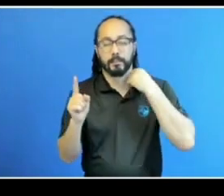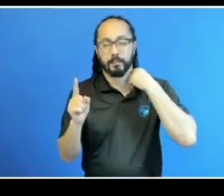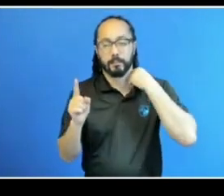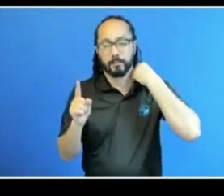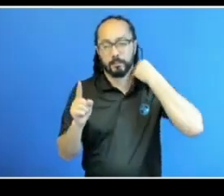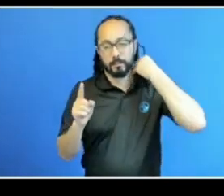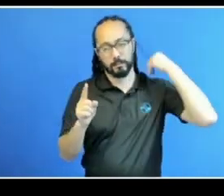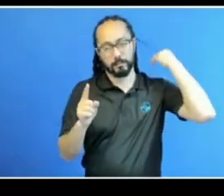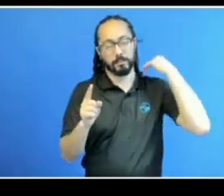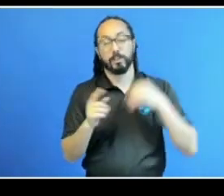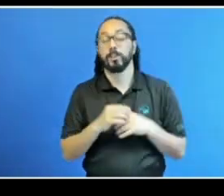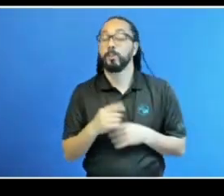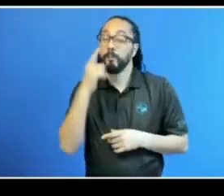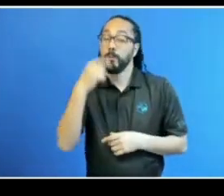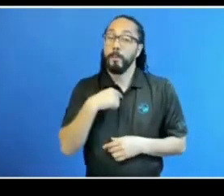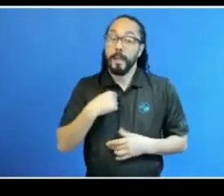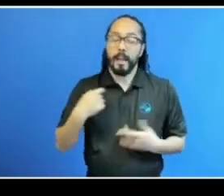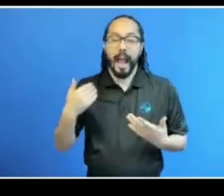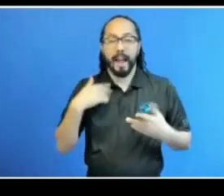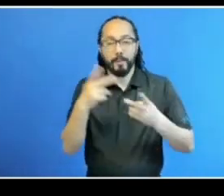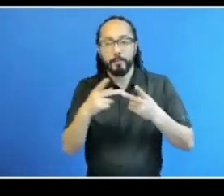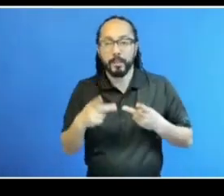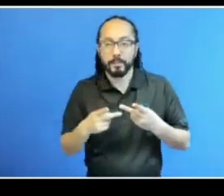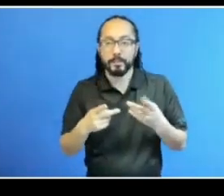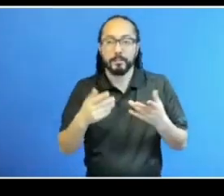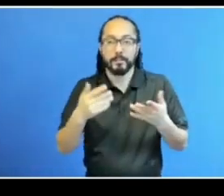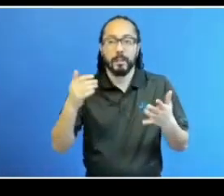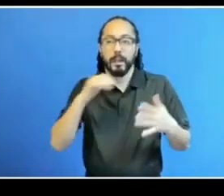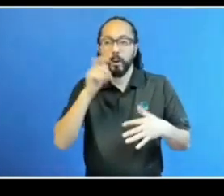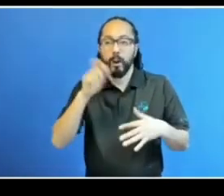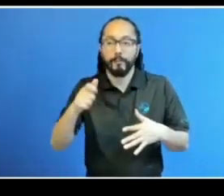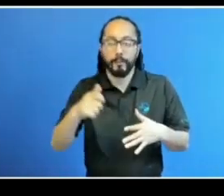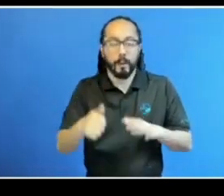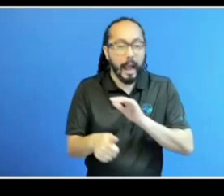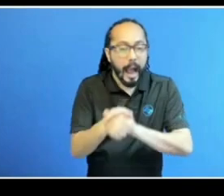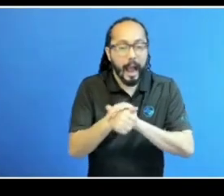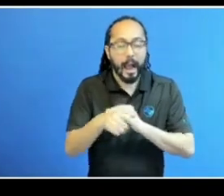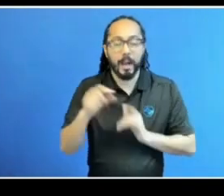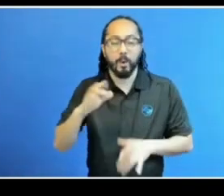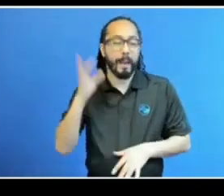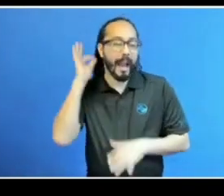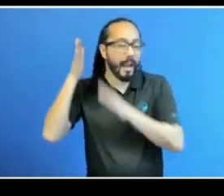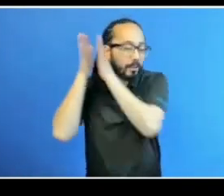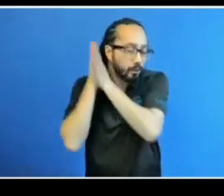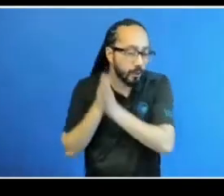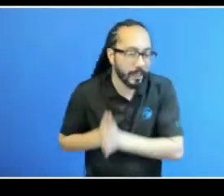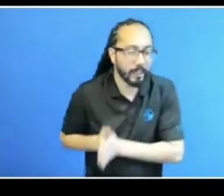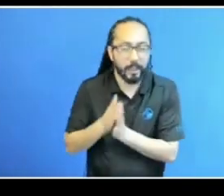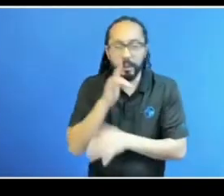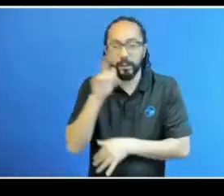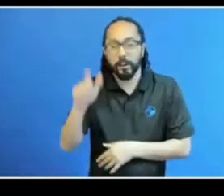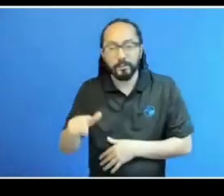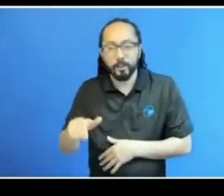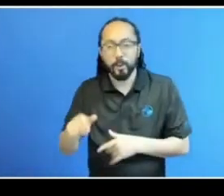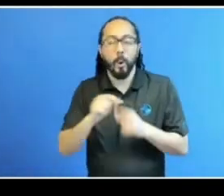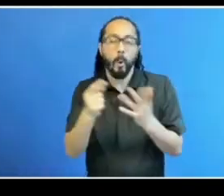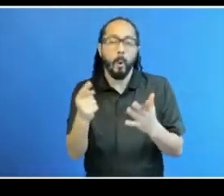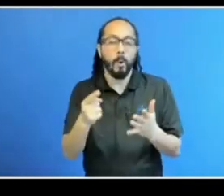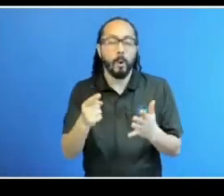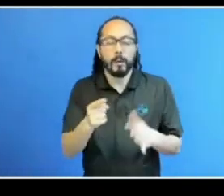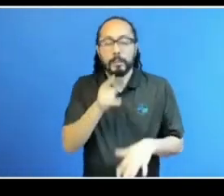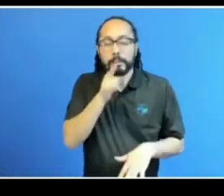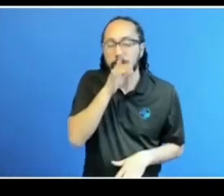where I don't have to hide, where I don't have to straighten my hair, where I don't have to speak a certain way, that's success to